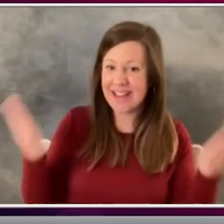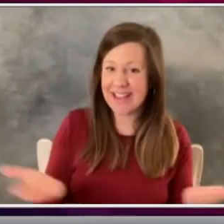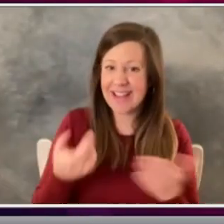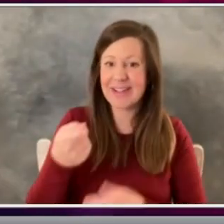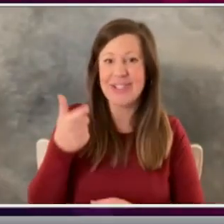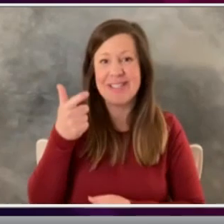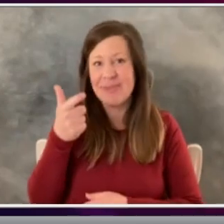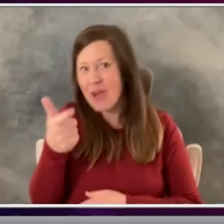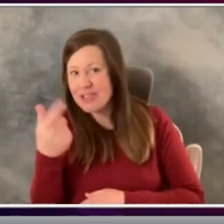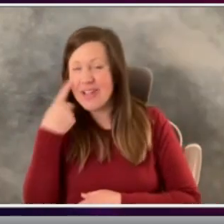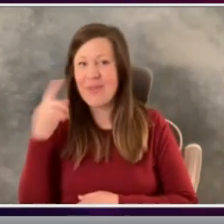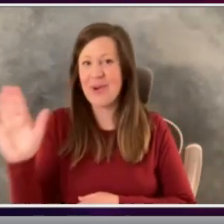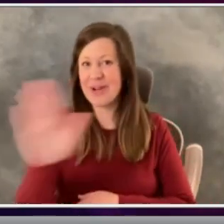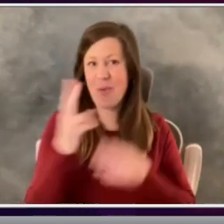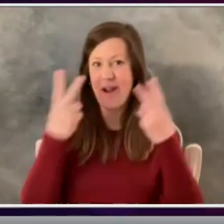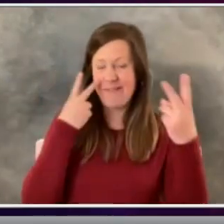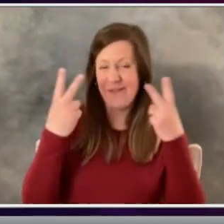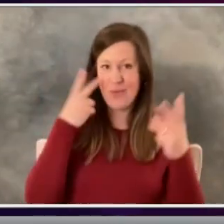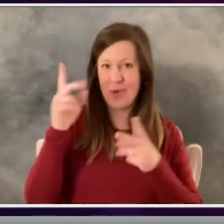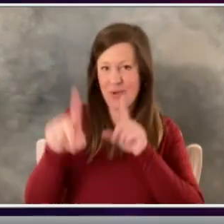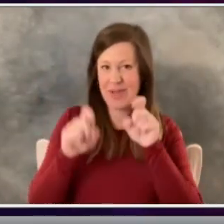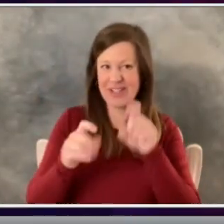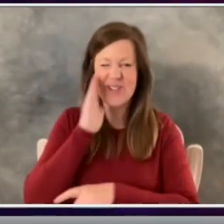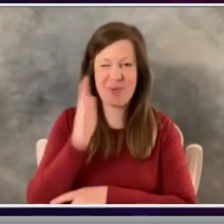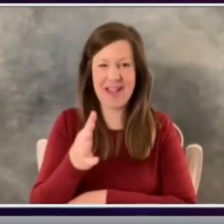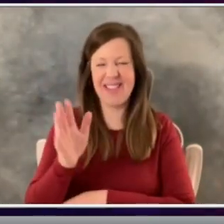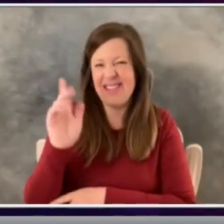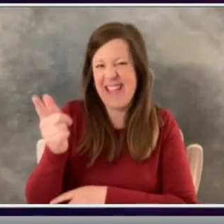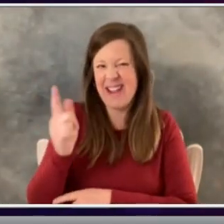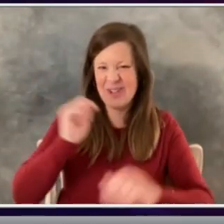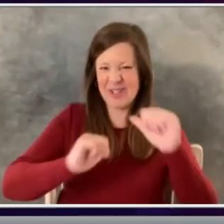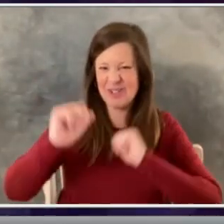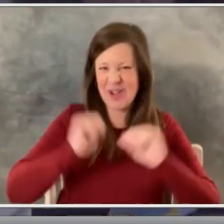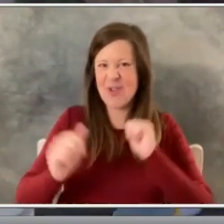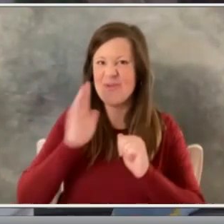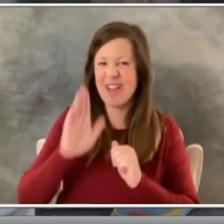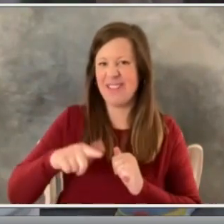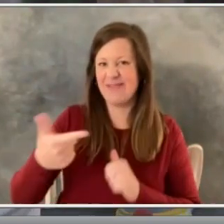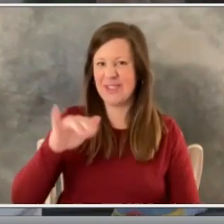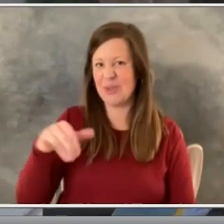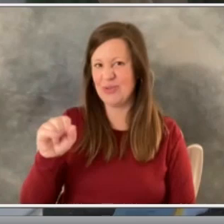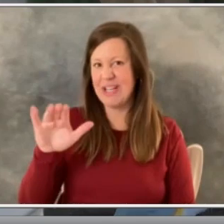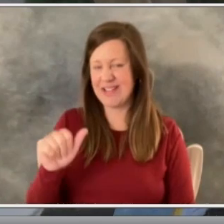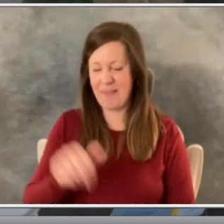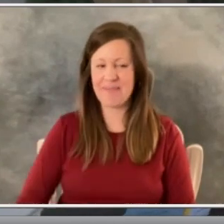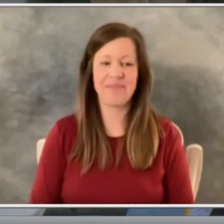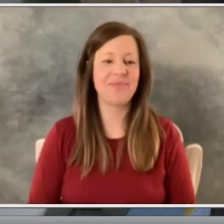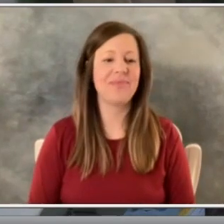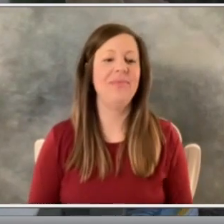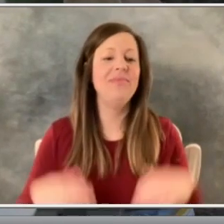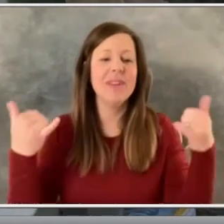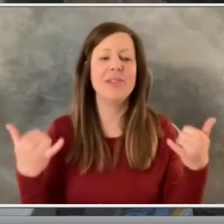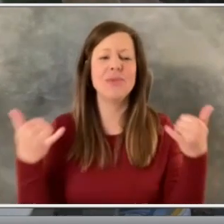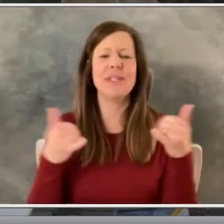questions. So we'll get to Jessica with the viewer questions a little bit later in the program. Today we're celebrating the love between a father and